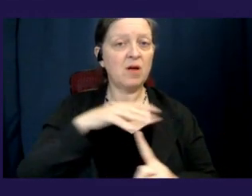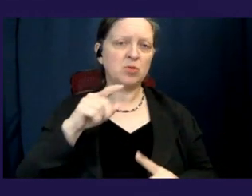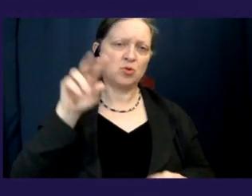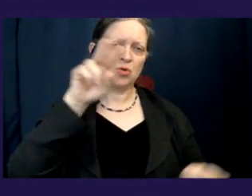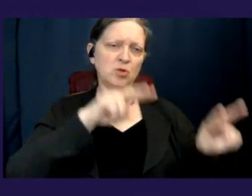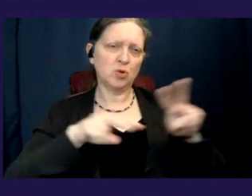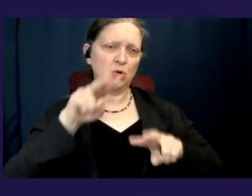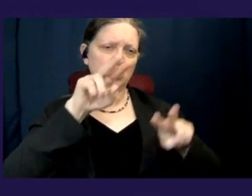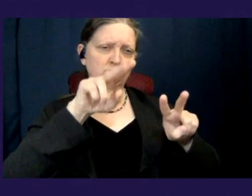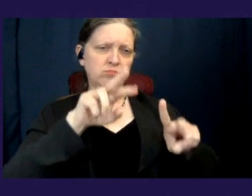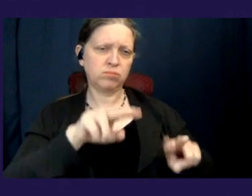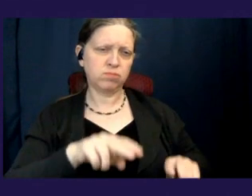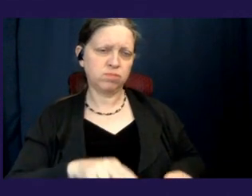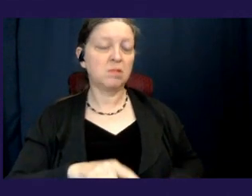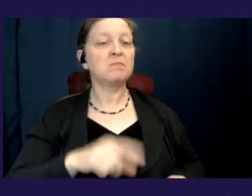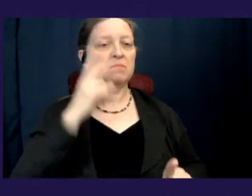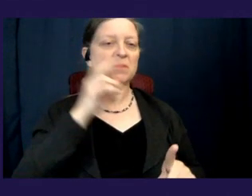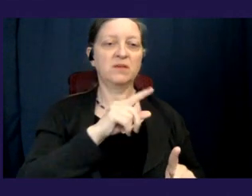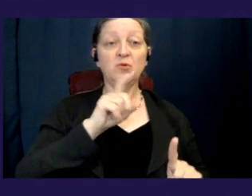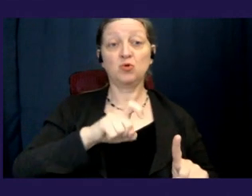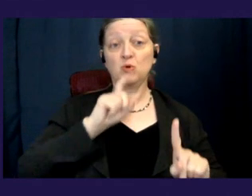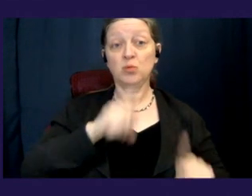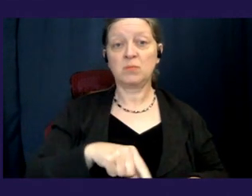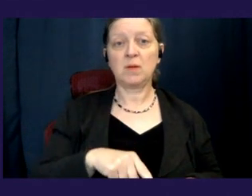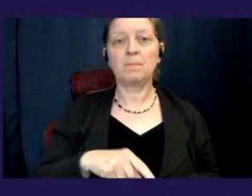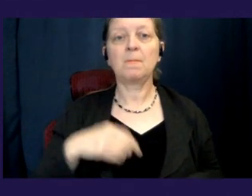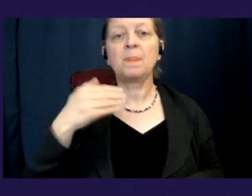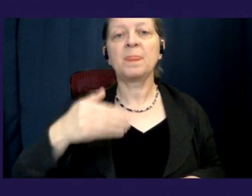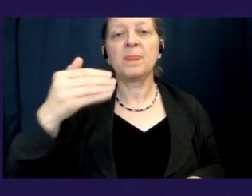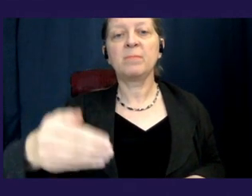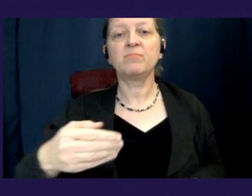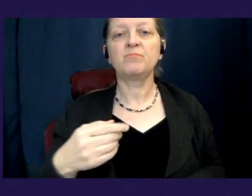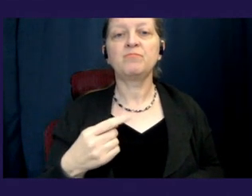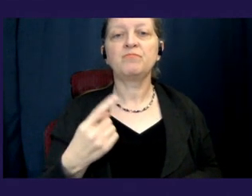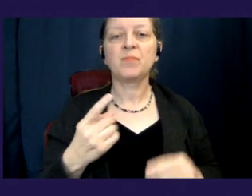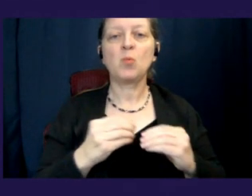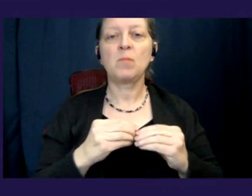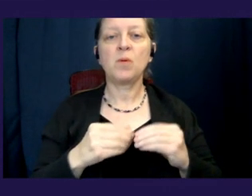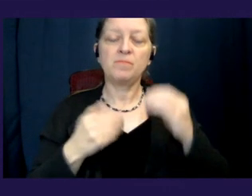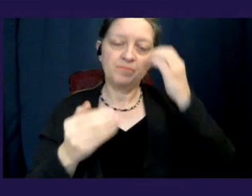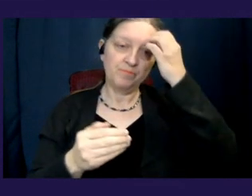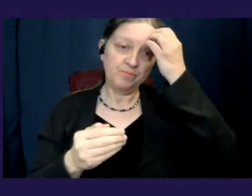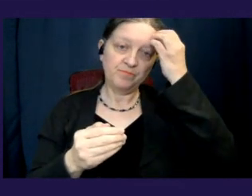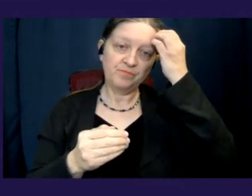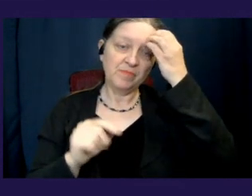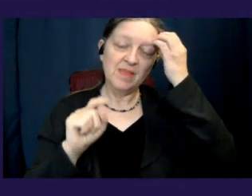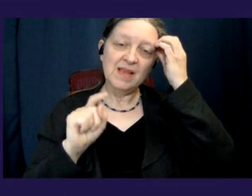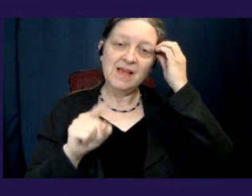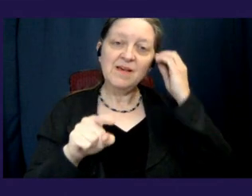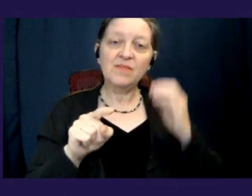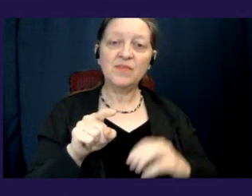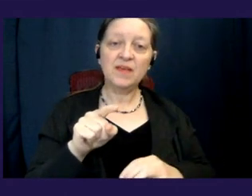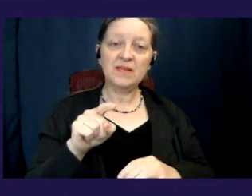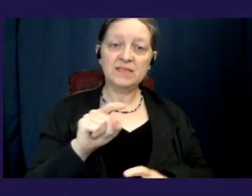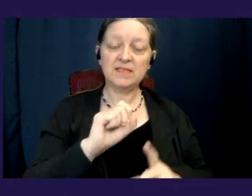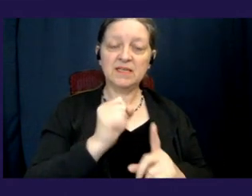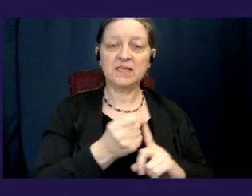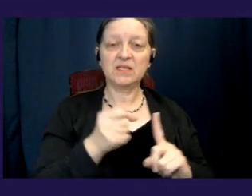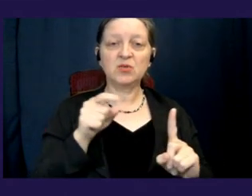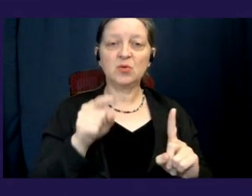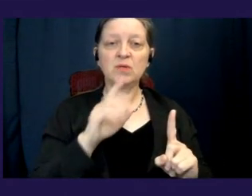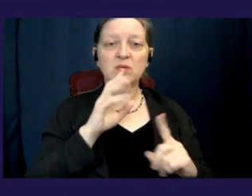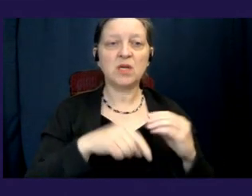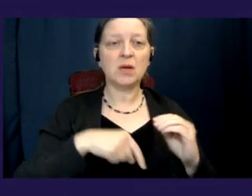respond. So can you go to next slide twice? One more. In this case, we're looking at the